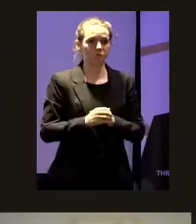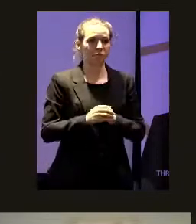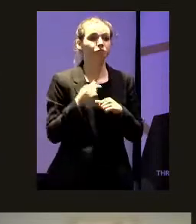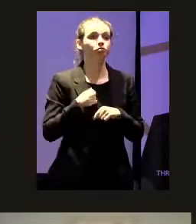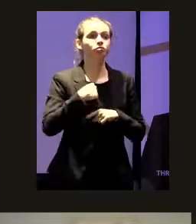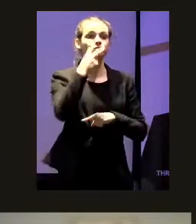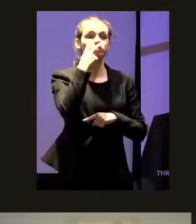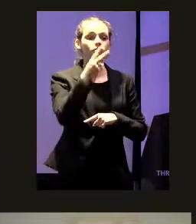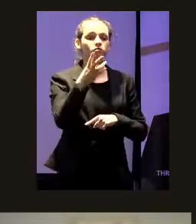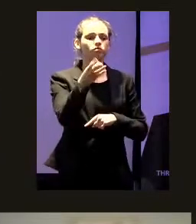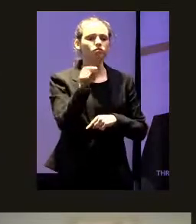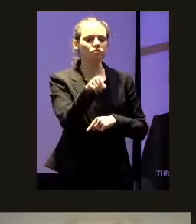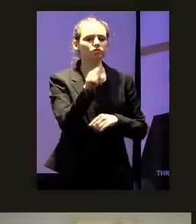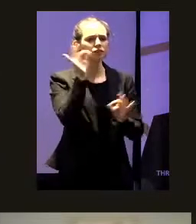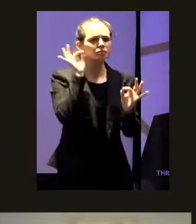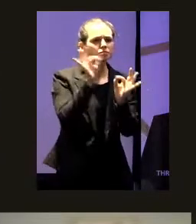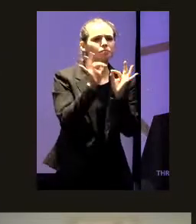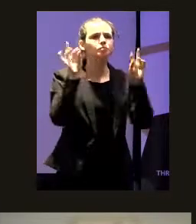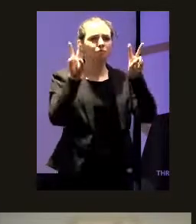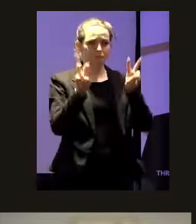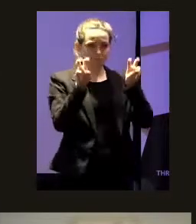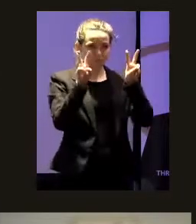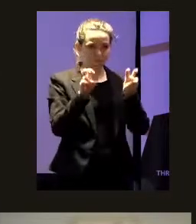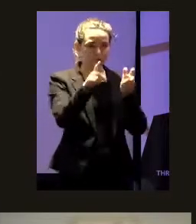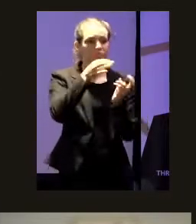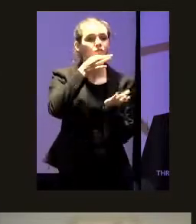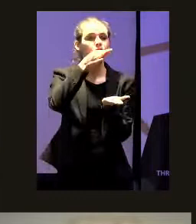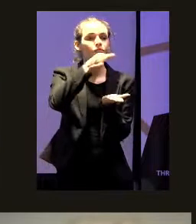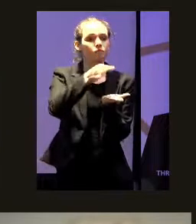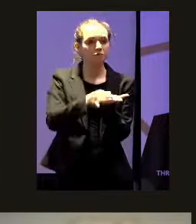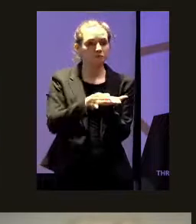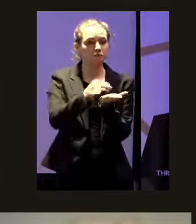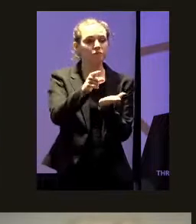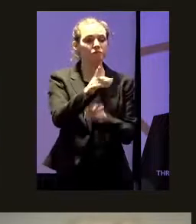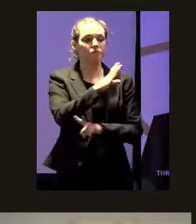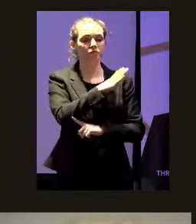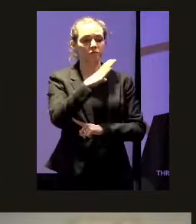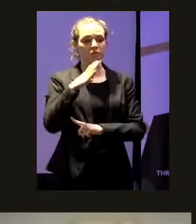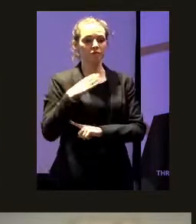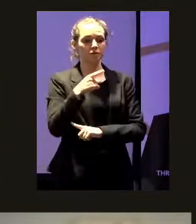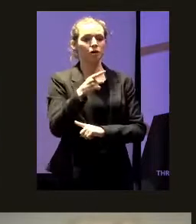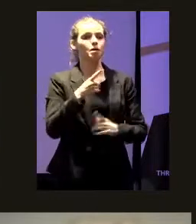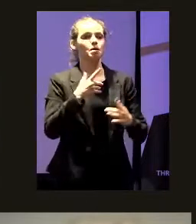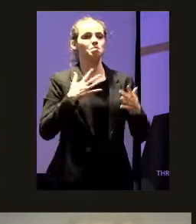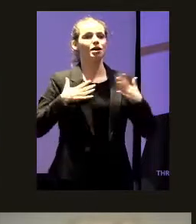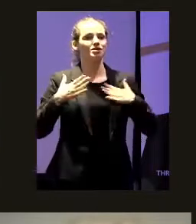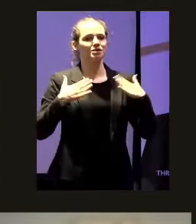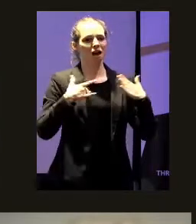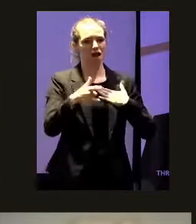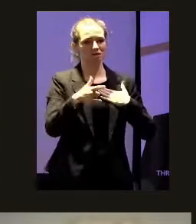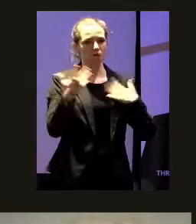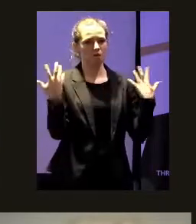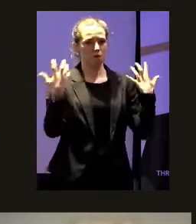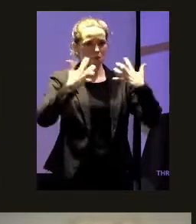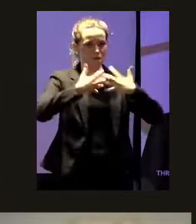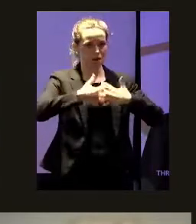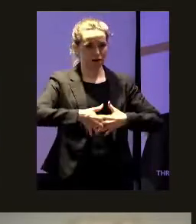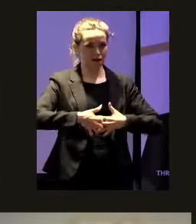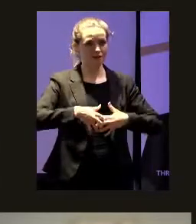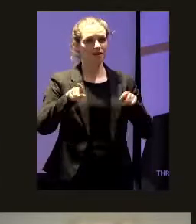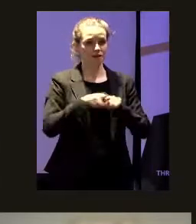with issues that where we advise councils on matters of compliance, also